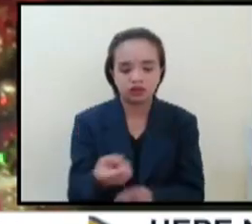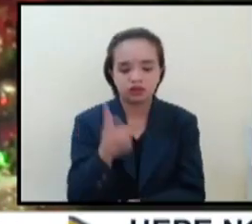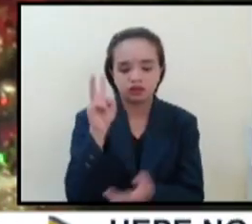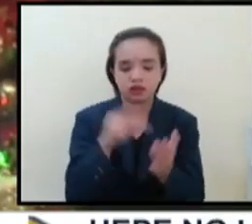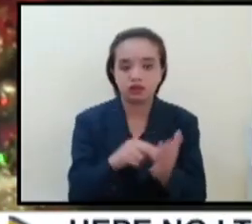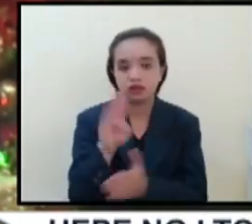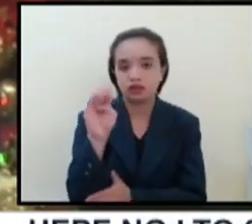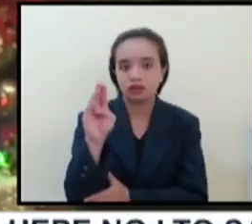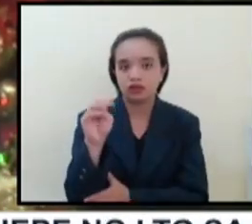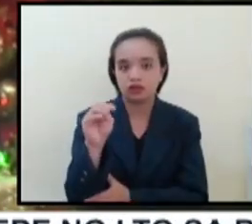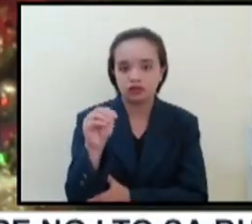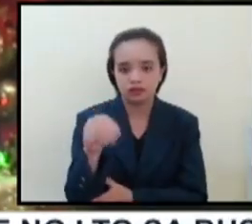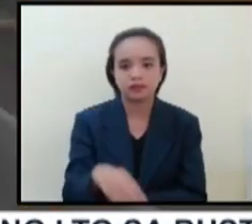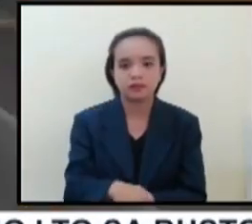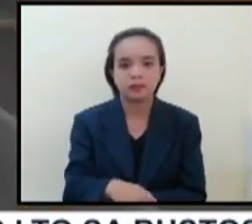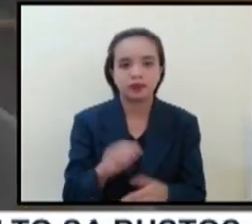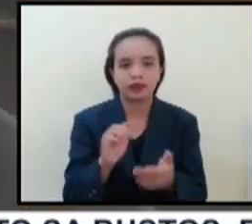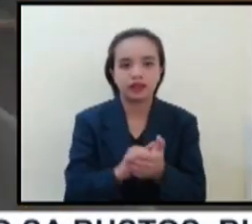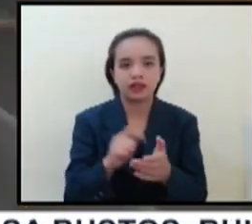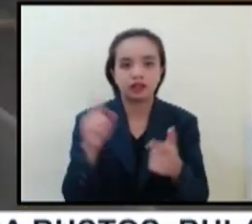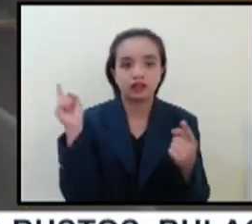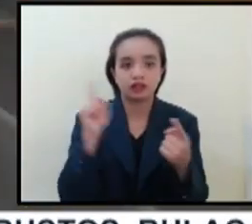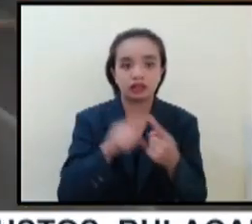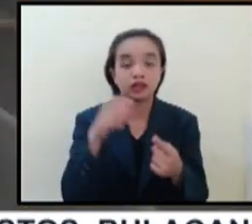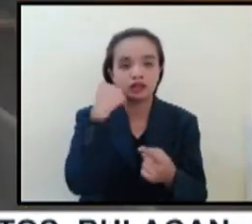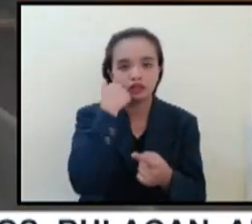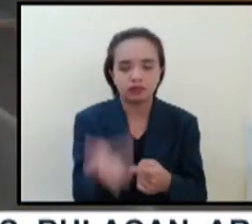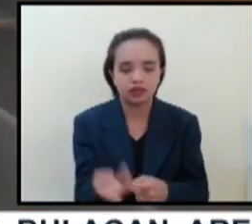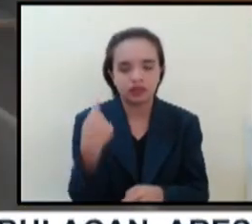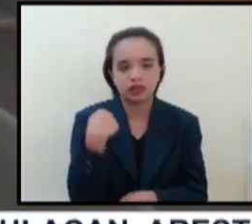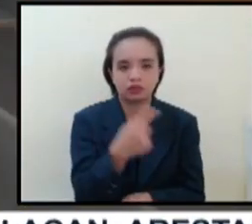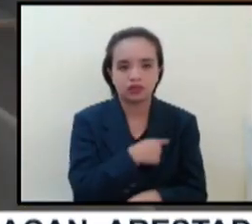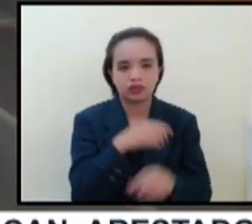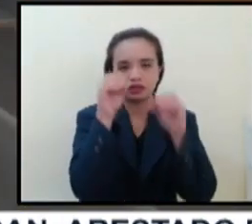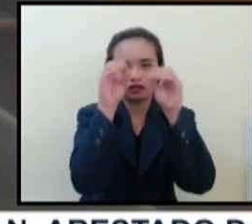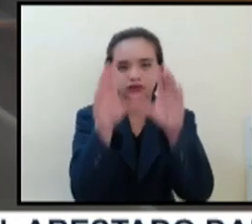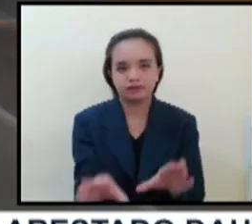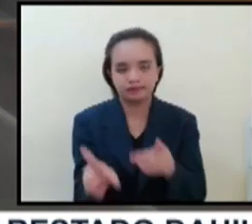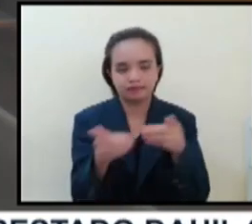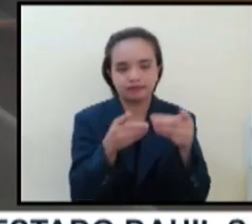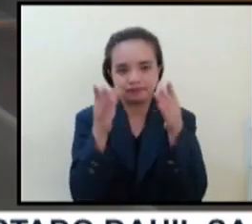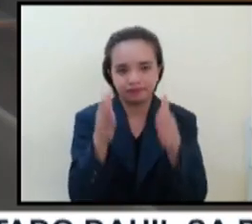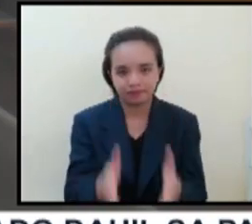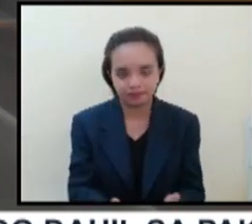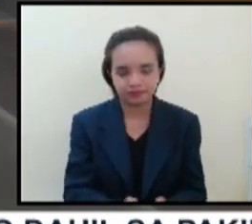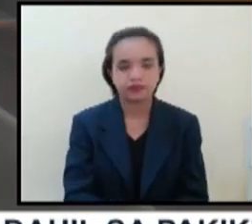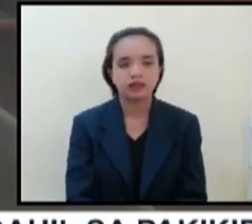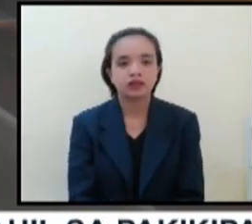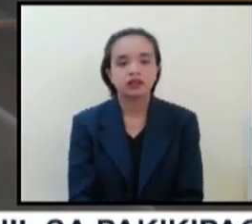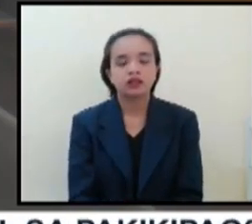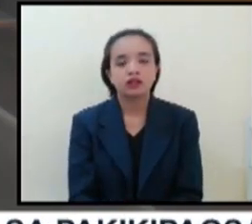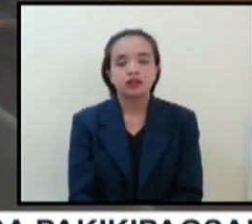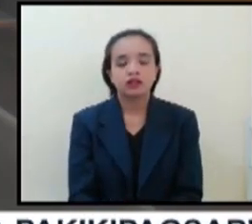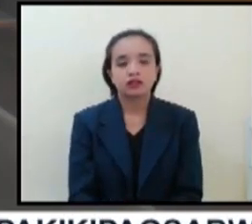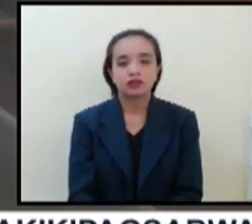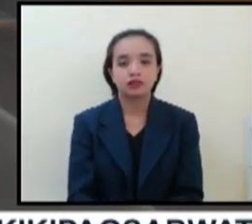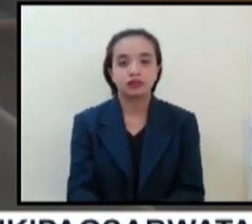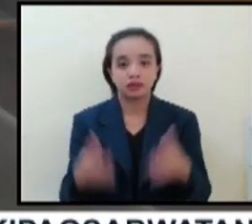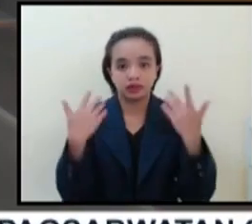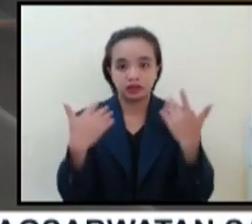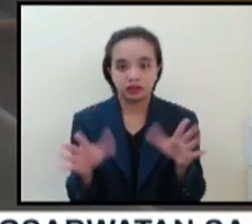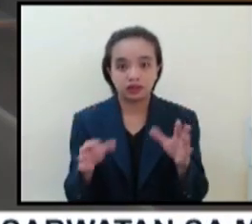yun nga po, pumano yung dalawang maestro natin, okay, si Direk Tennis and si Tito Rene. So after that, yun, nawala.